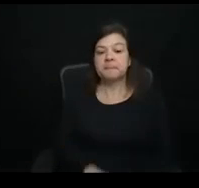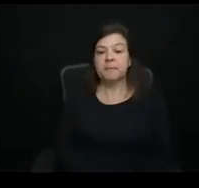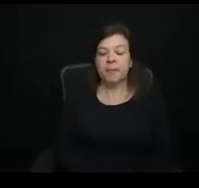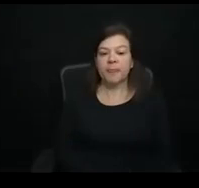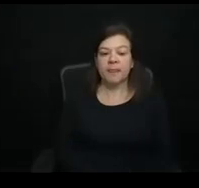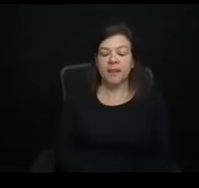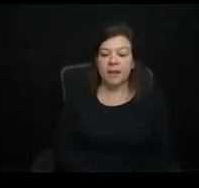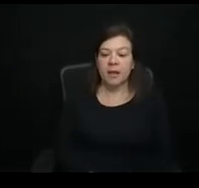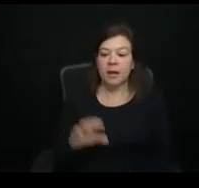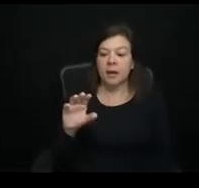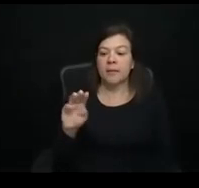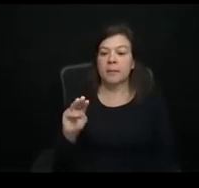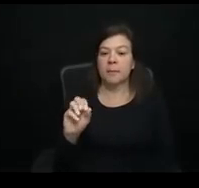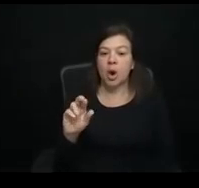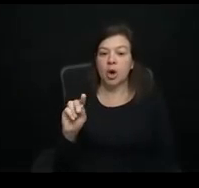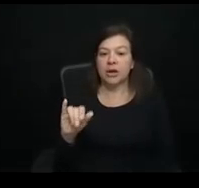Commander Marty Adel.